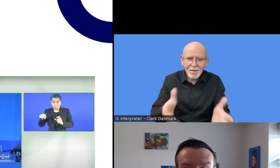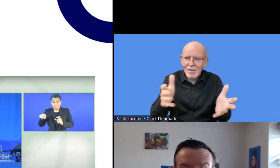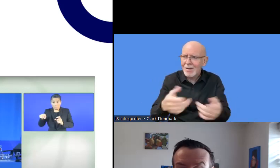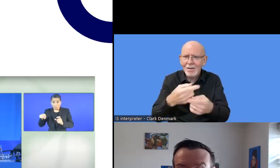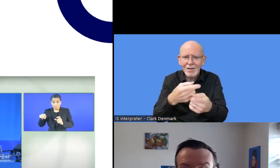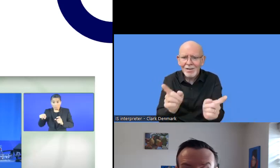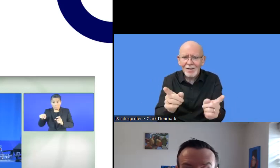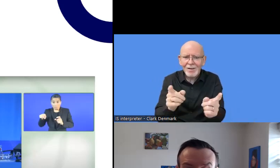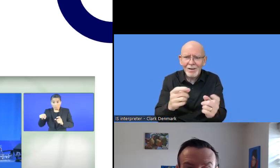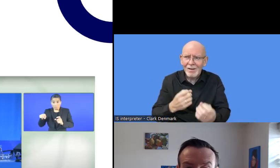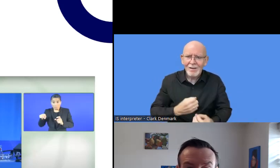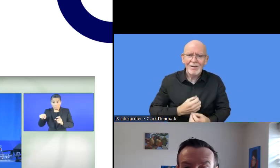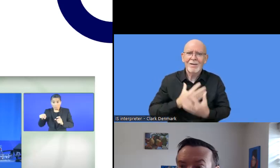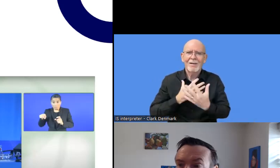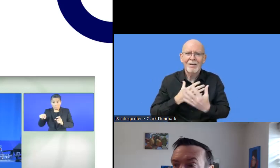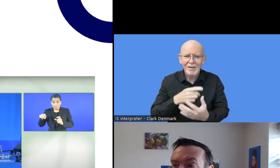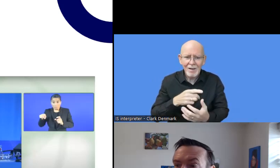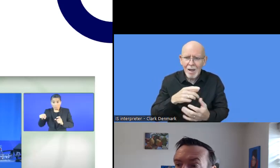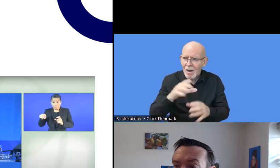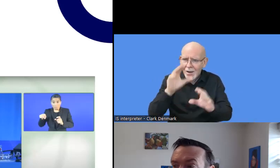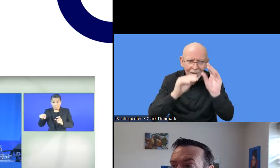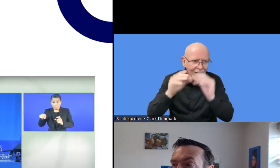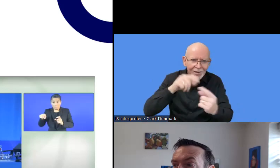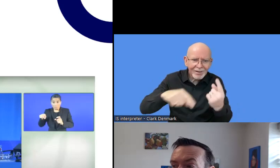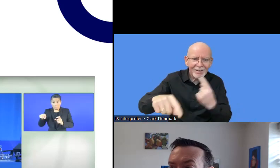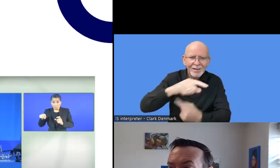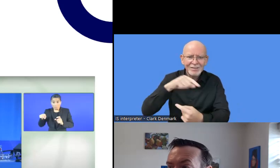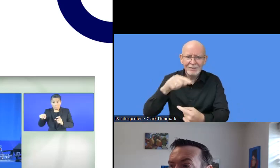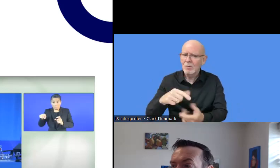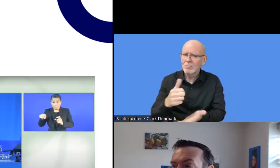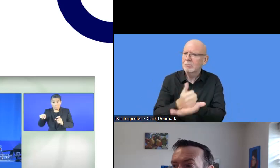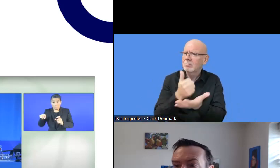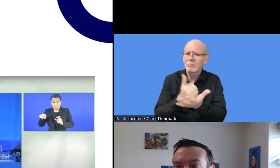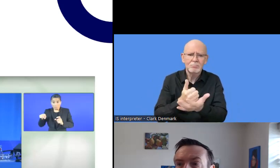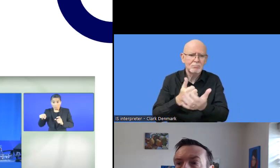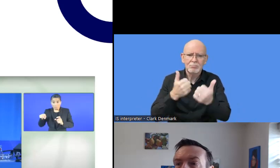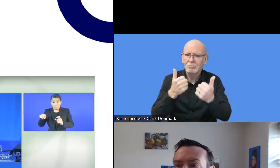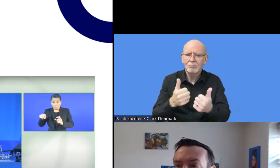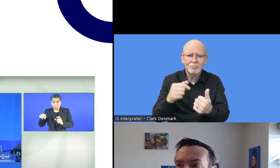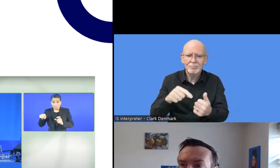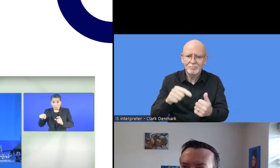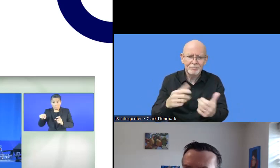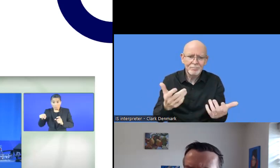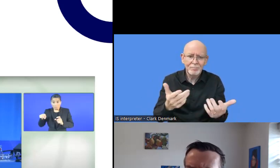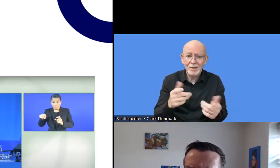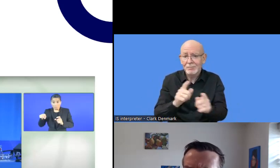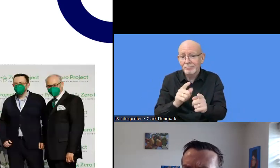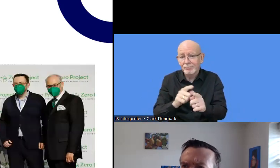UN is and will continue to be an honor and a highlight for many people. There's a great attraction in that.